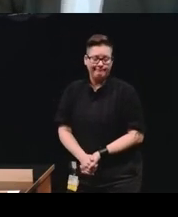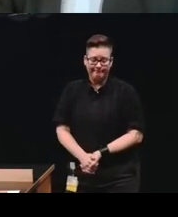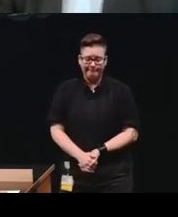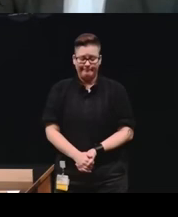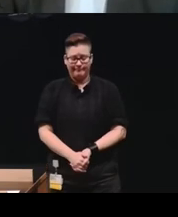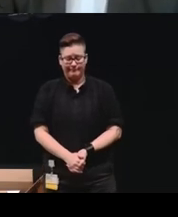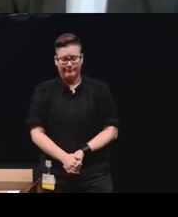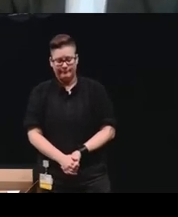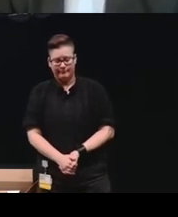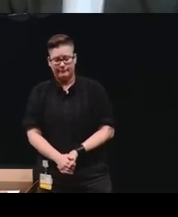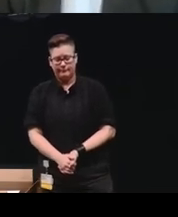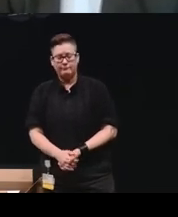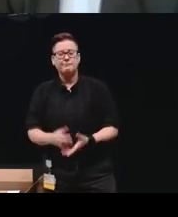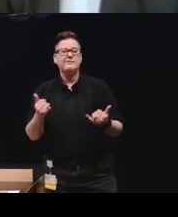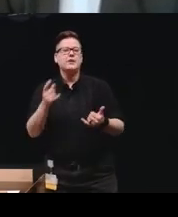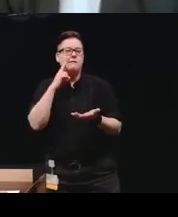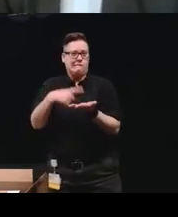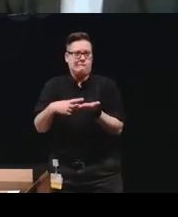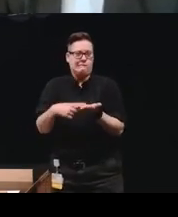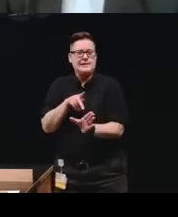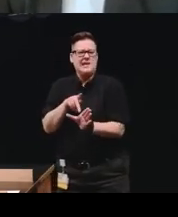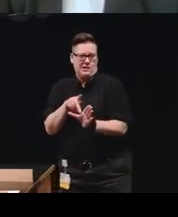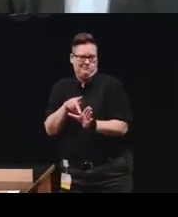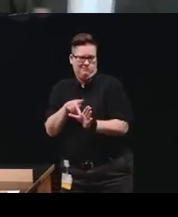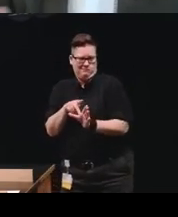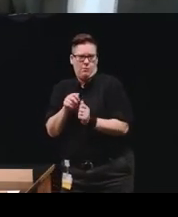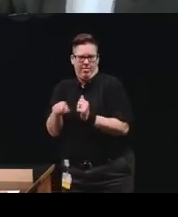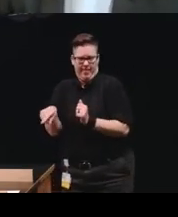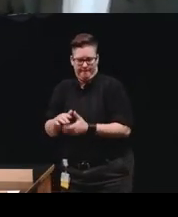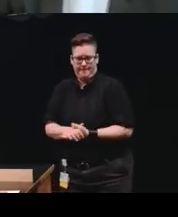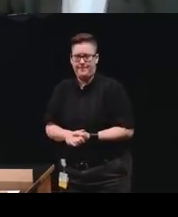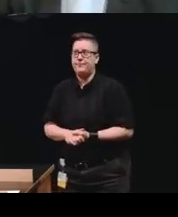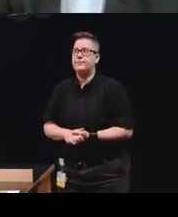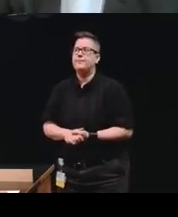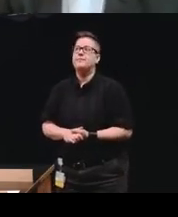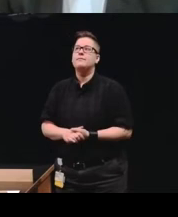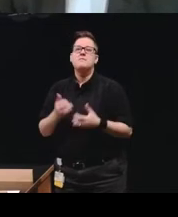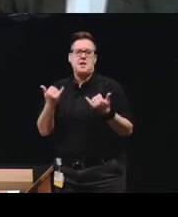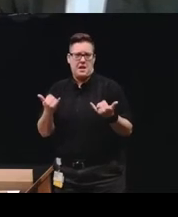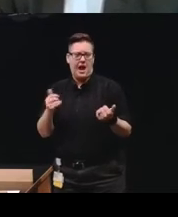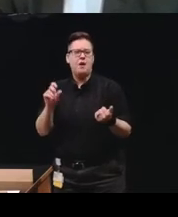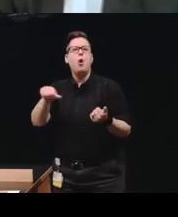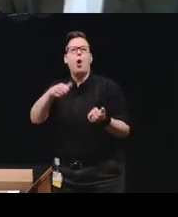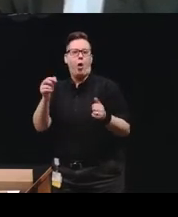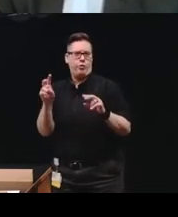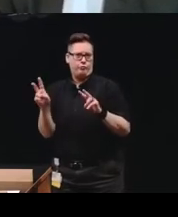With the psychiatric screen. So now I'd like to shift topics again, if that's